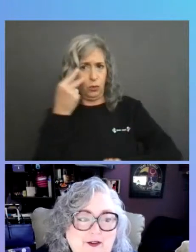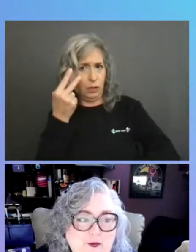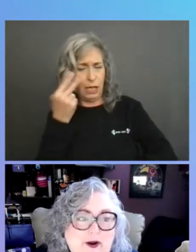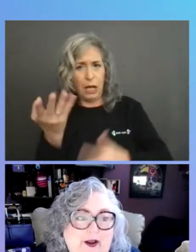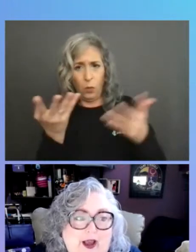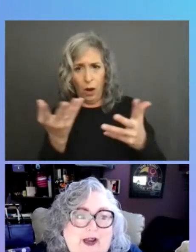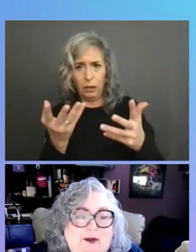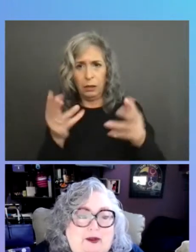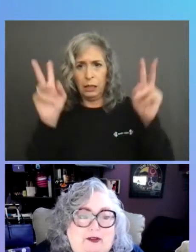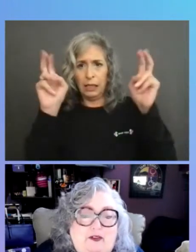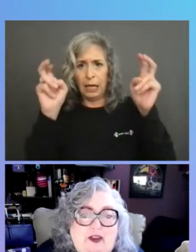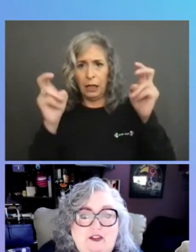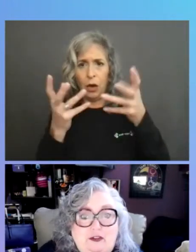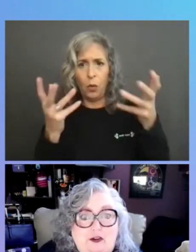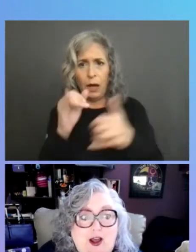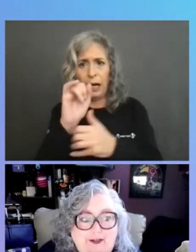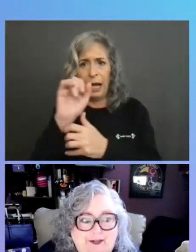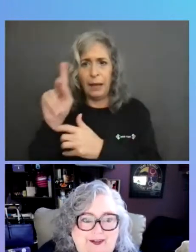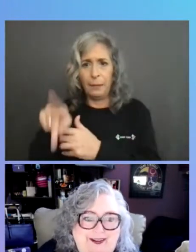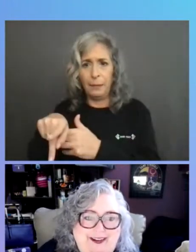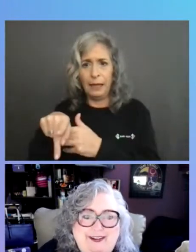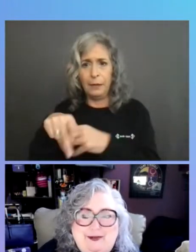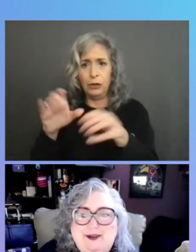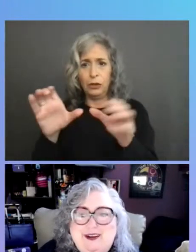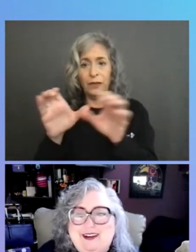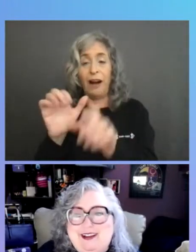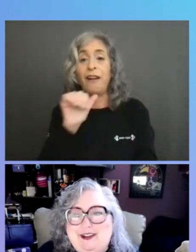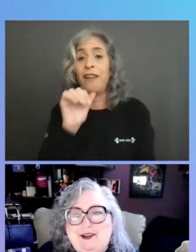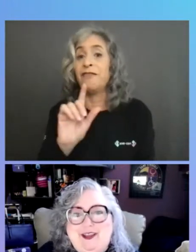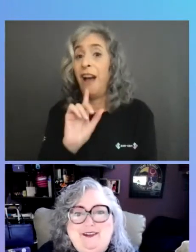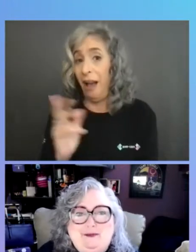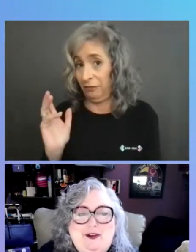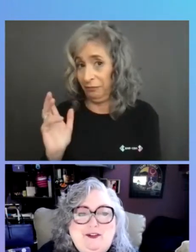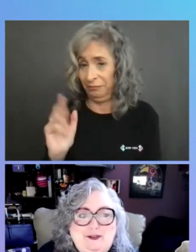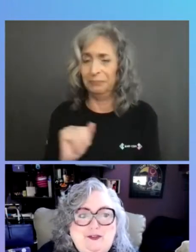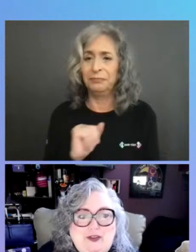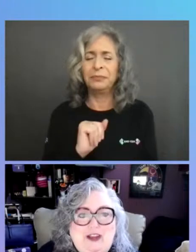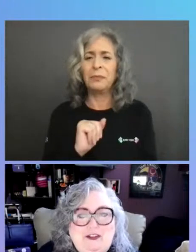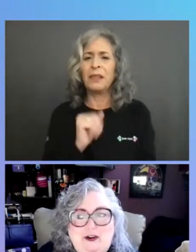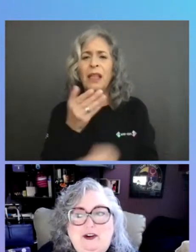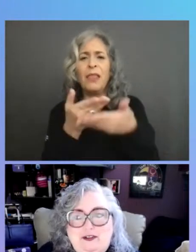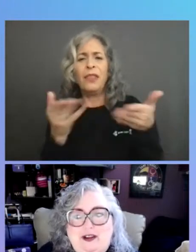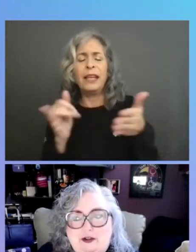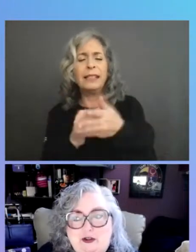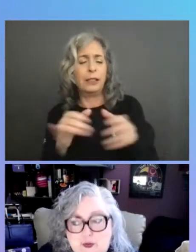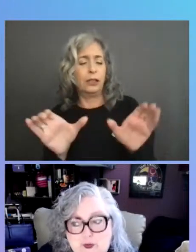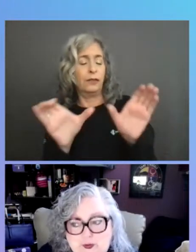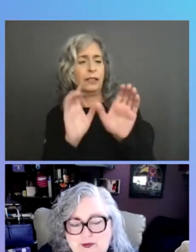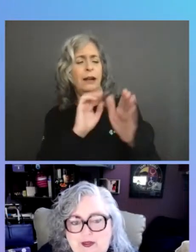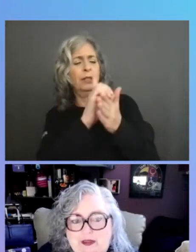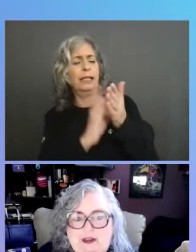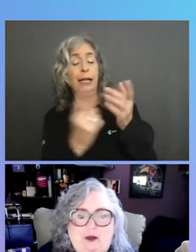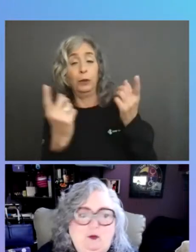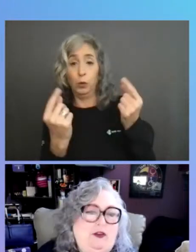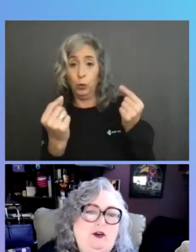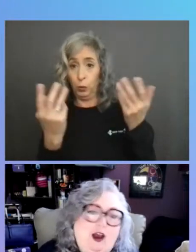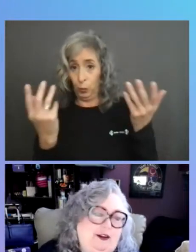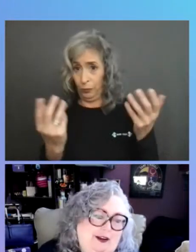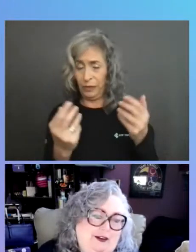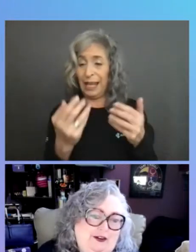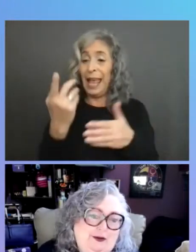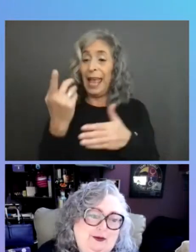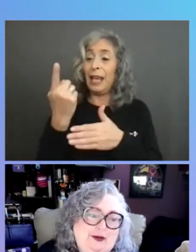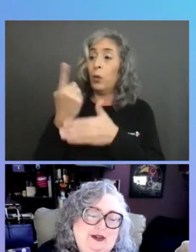it's the title is what IAAP certifications are not. And so there are things that professional certifications are designed to do and what they're